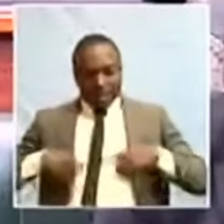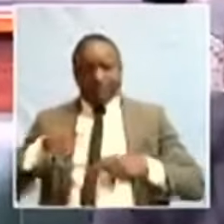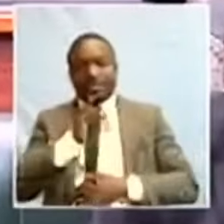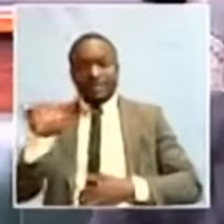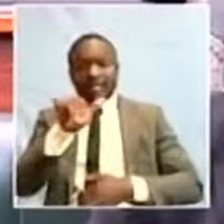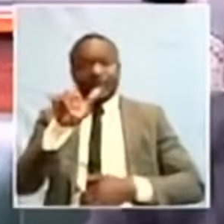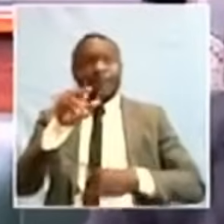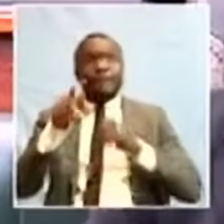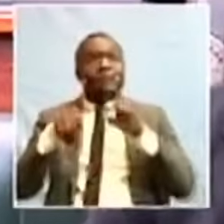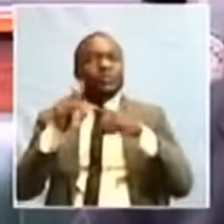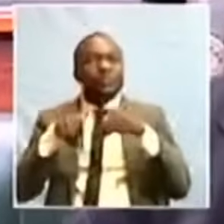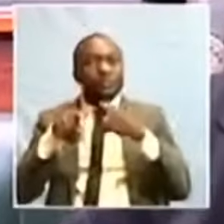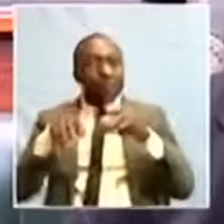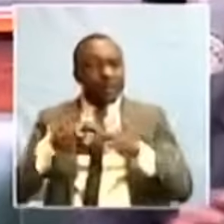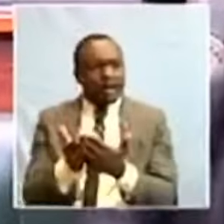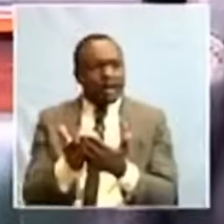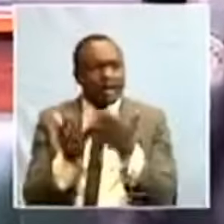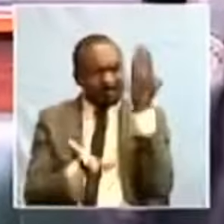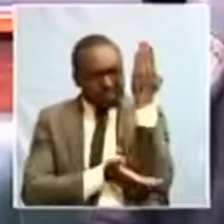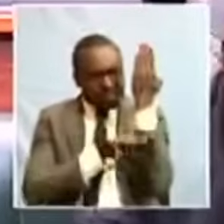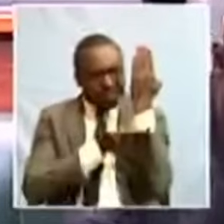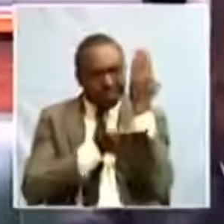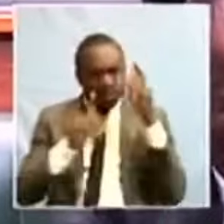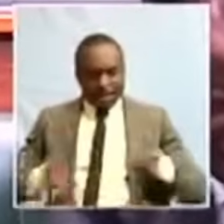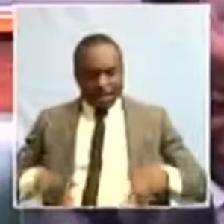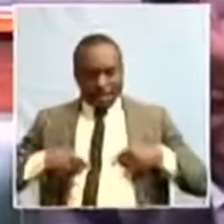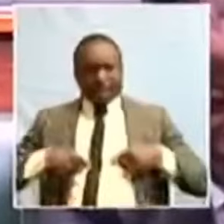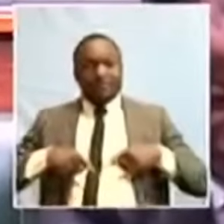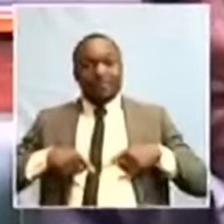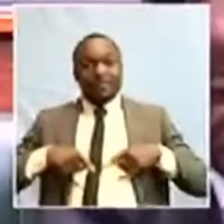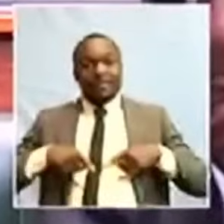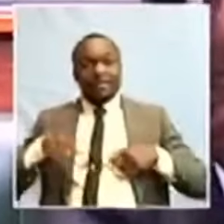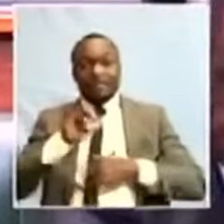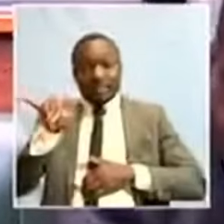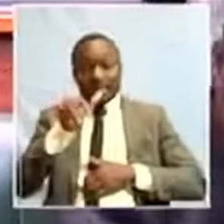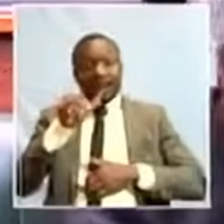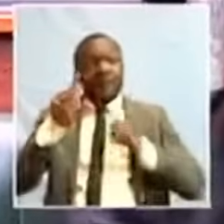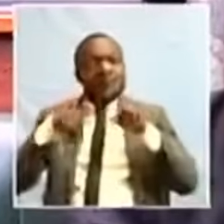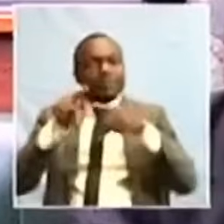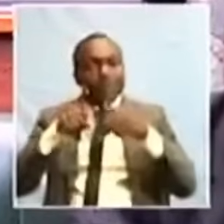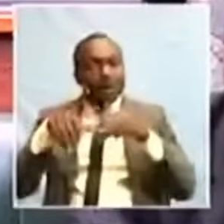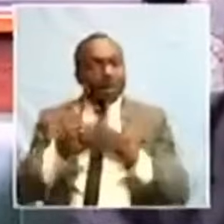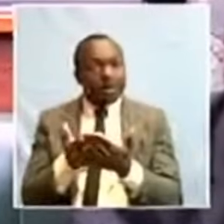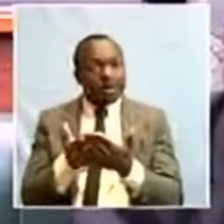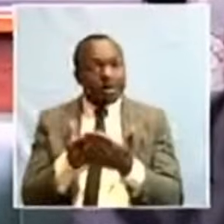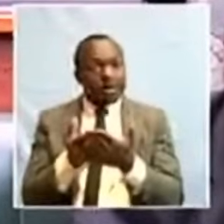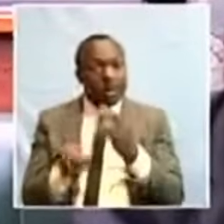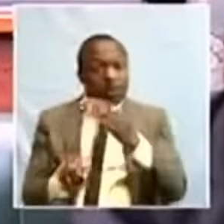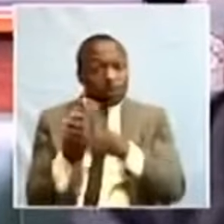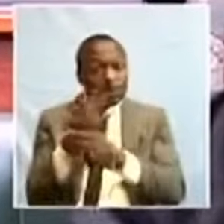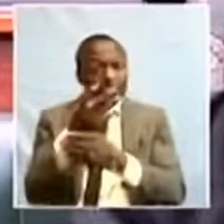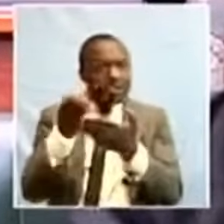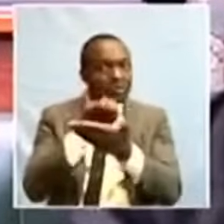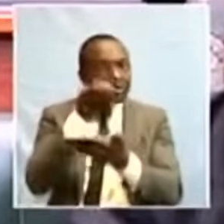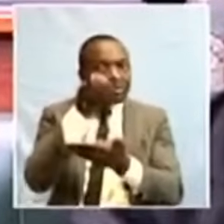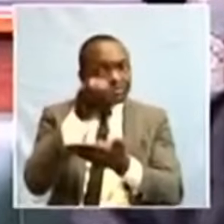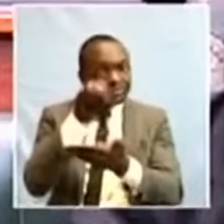our people? How do you improve the living standards of your people or people? It's by growing the